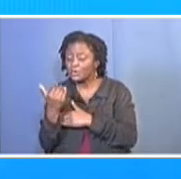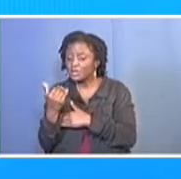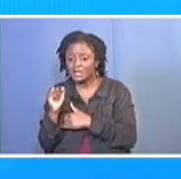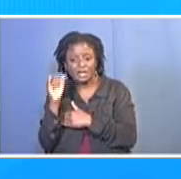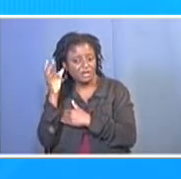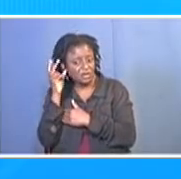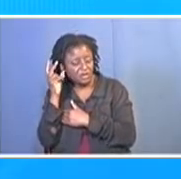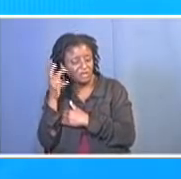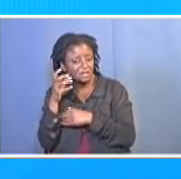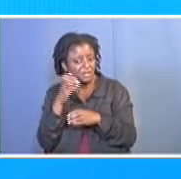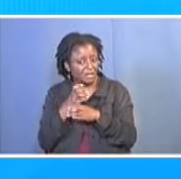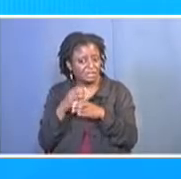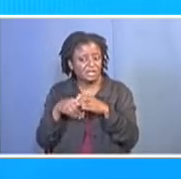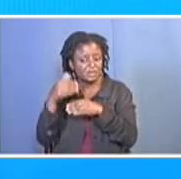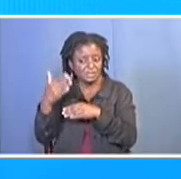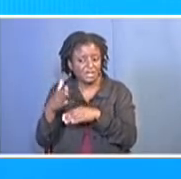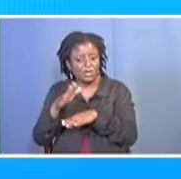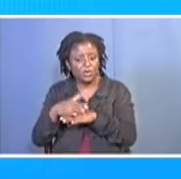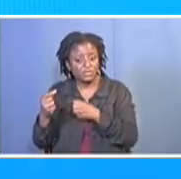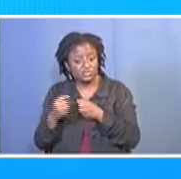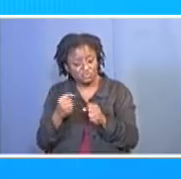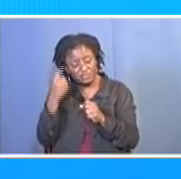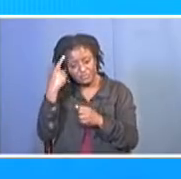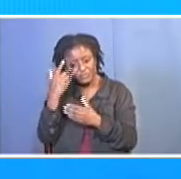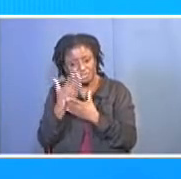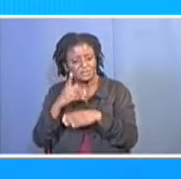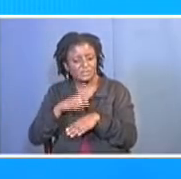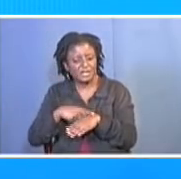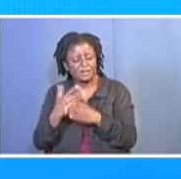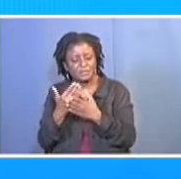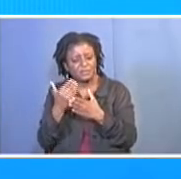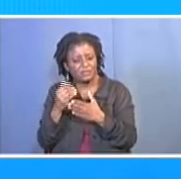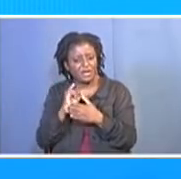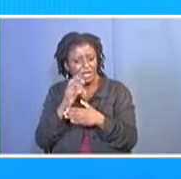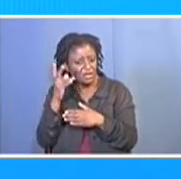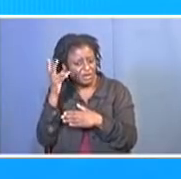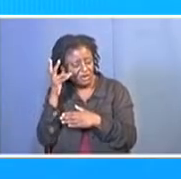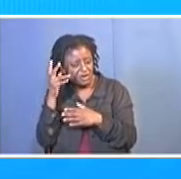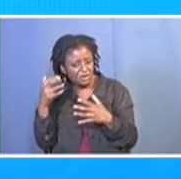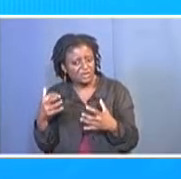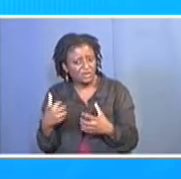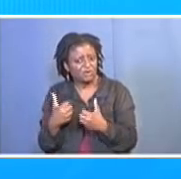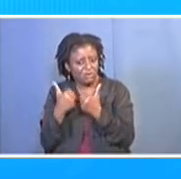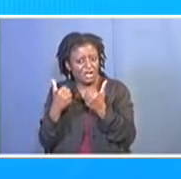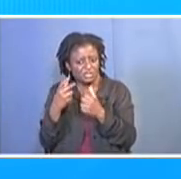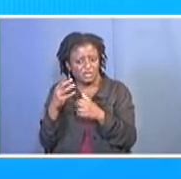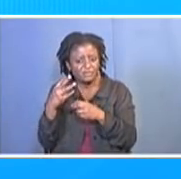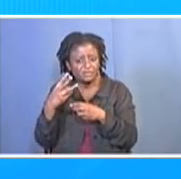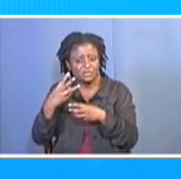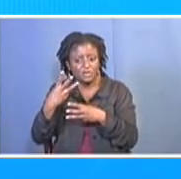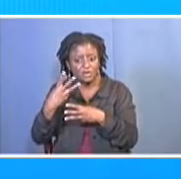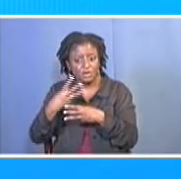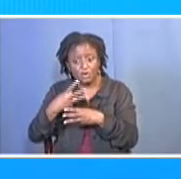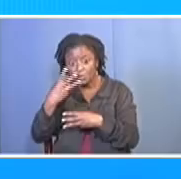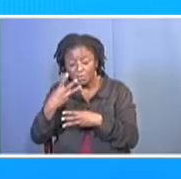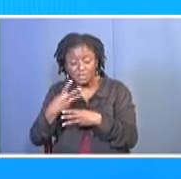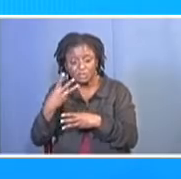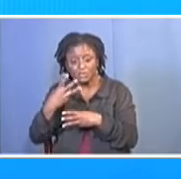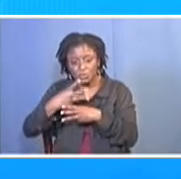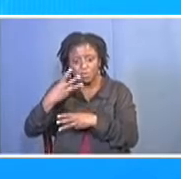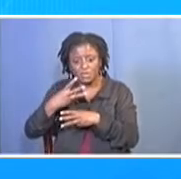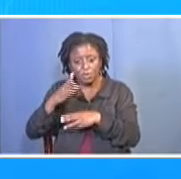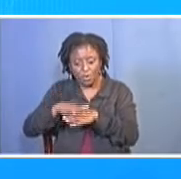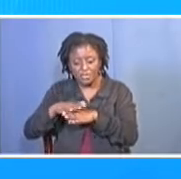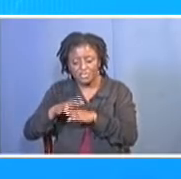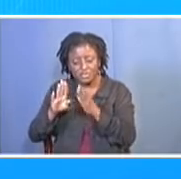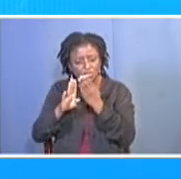vehicles outside on the street for a while before, I heard the crash of the windows. I mean, the window and the door.